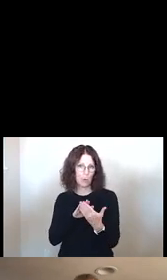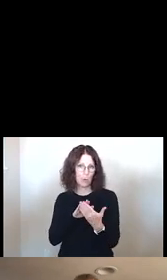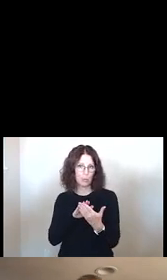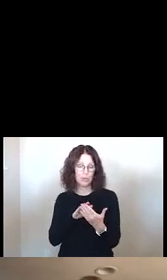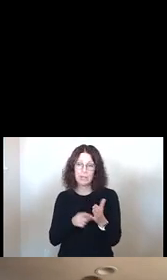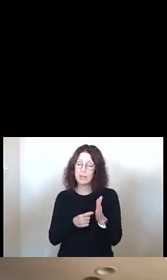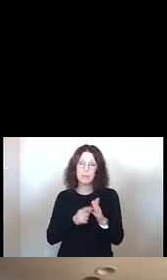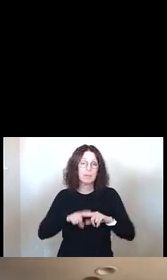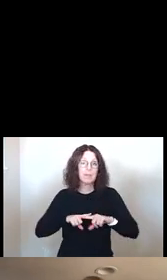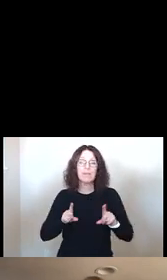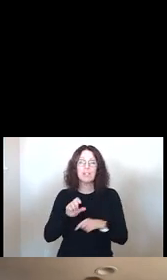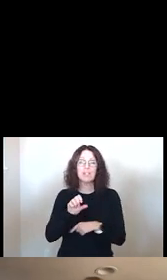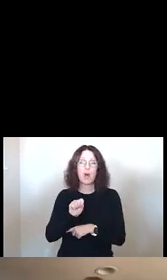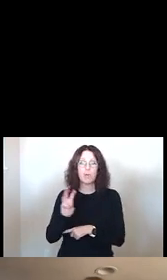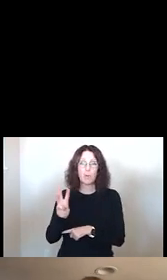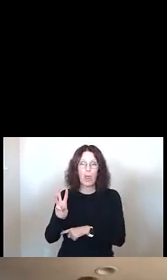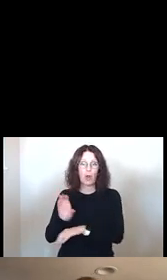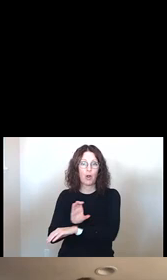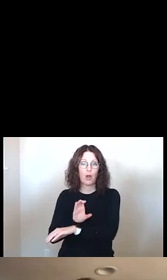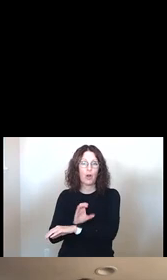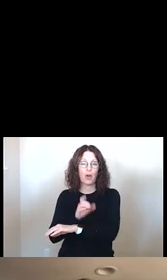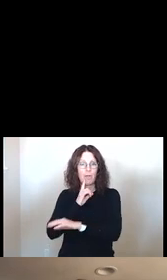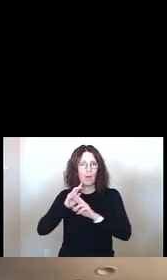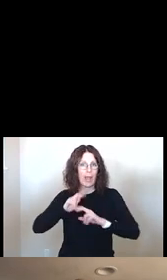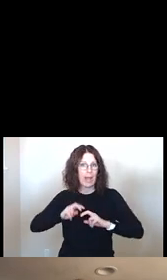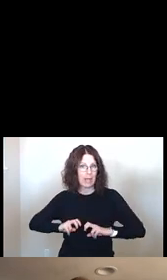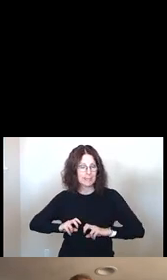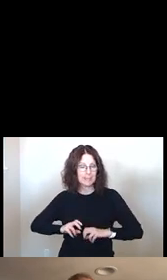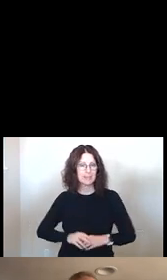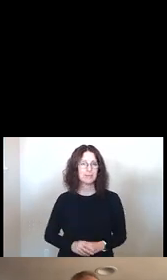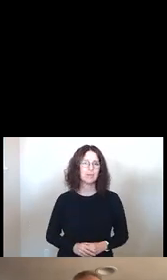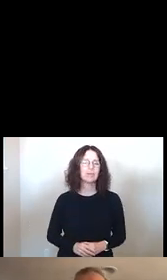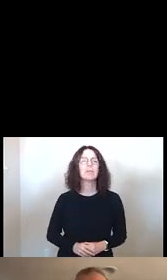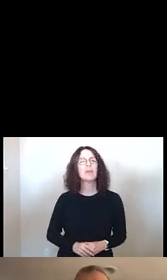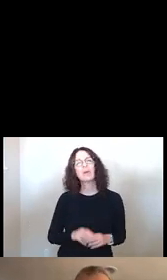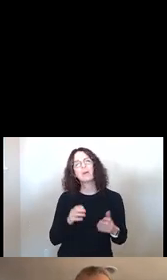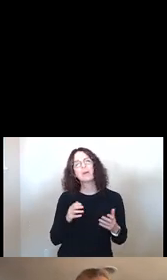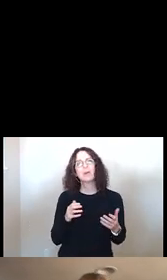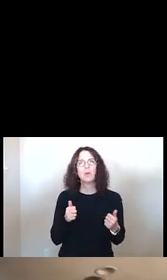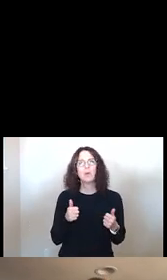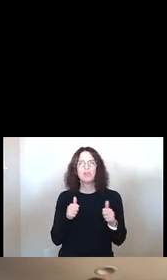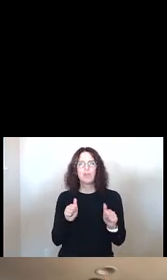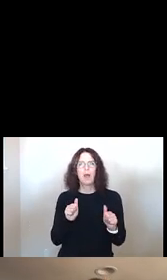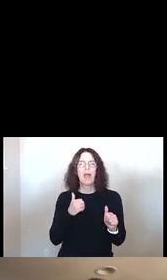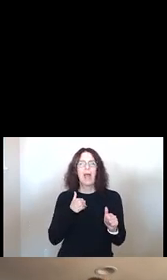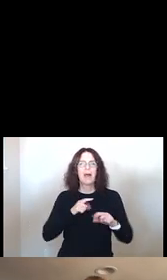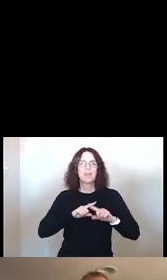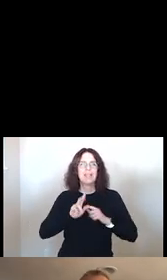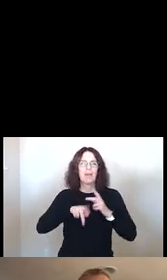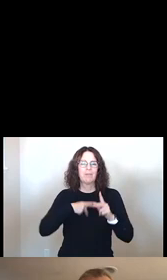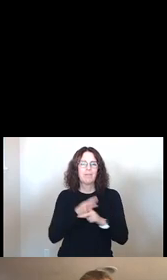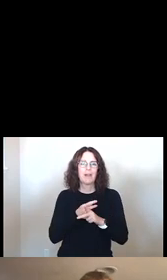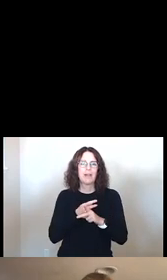to analyze. And we try to give these different flavors of analytical techniques